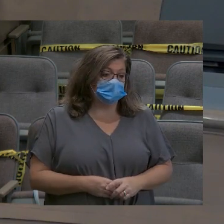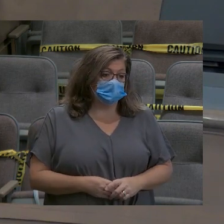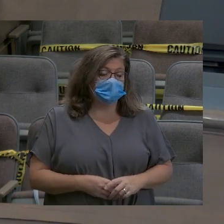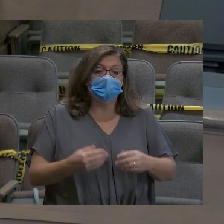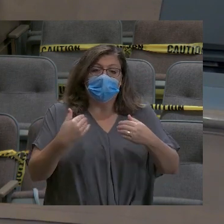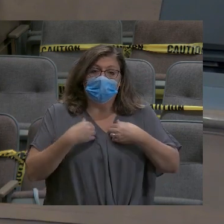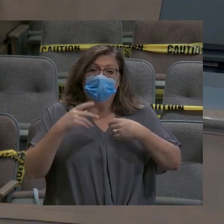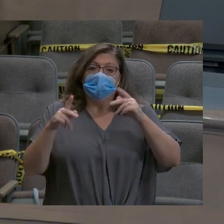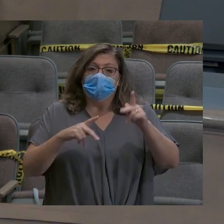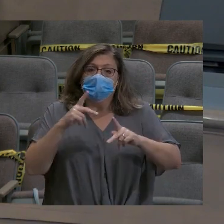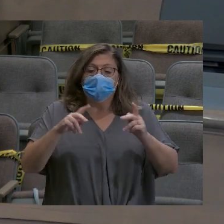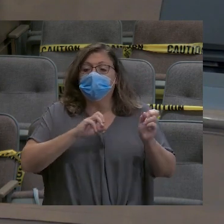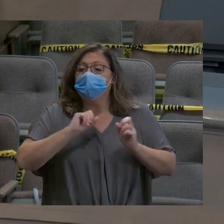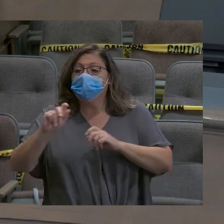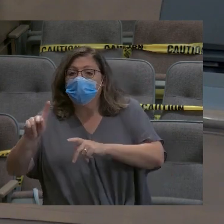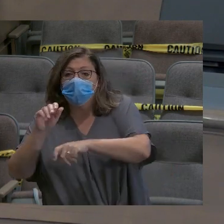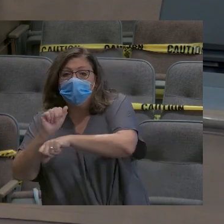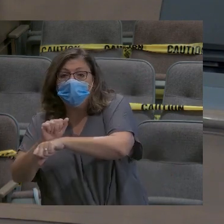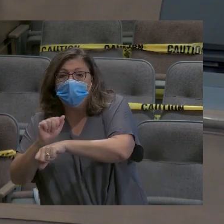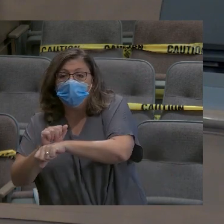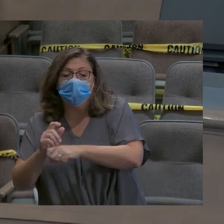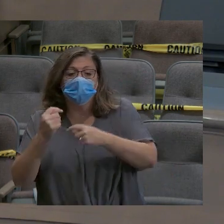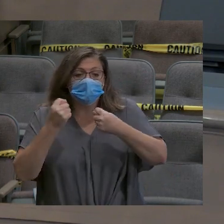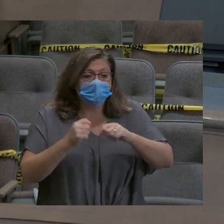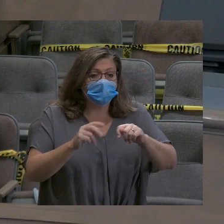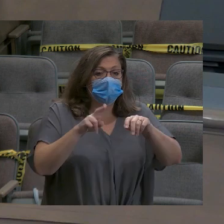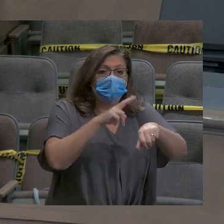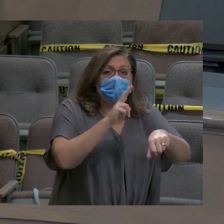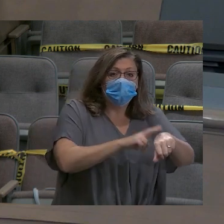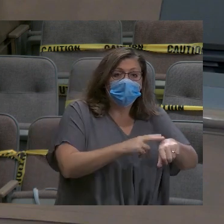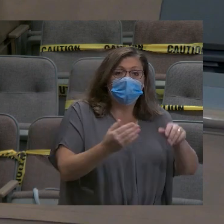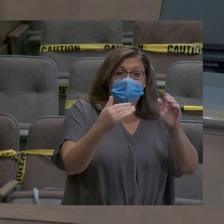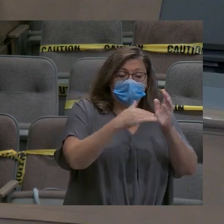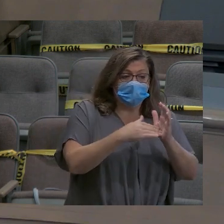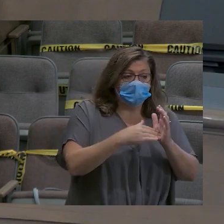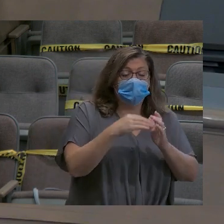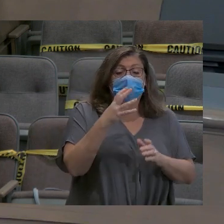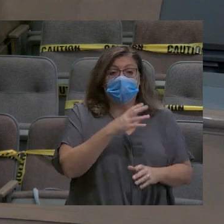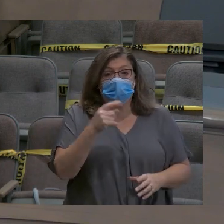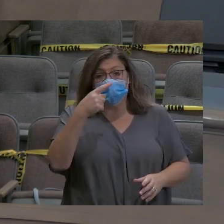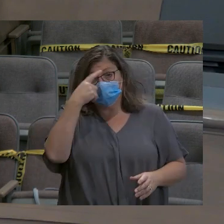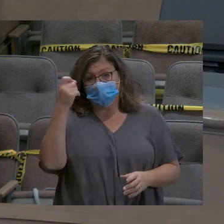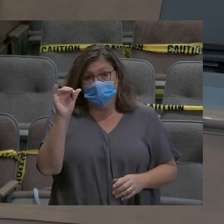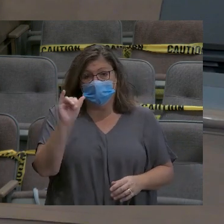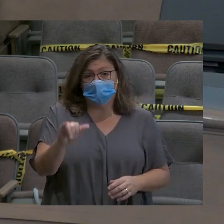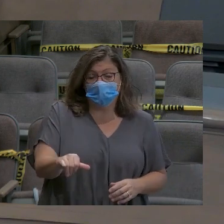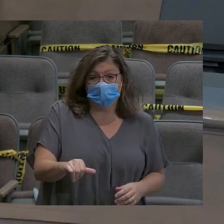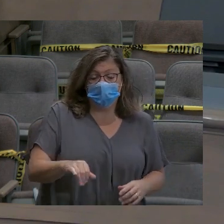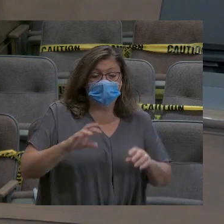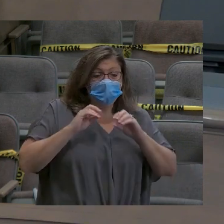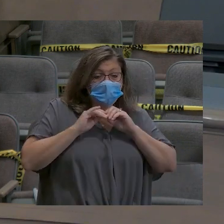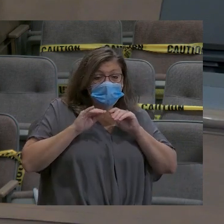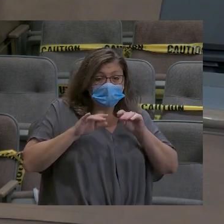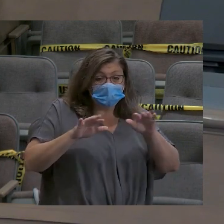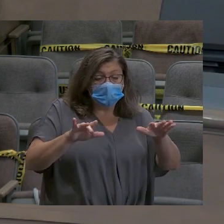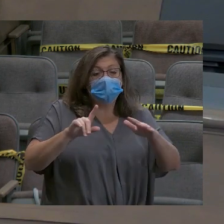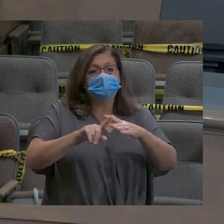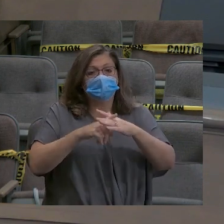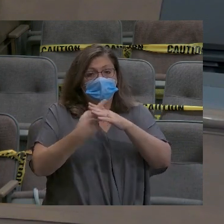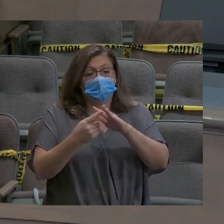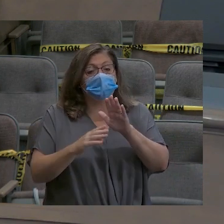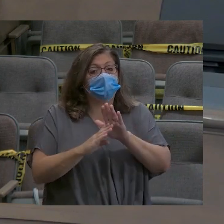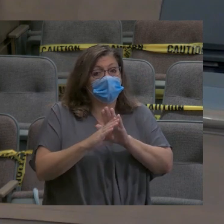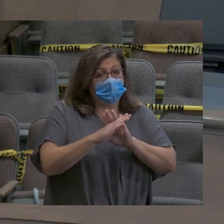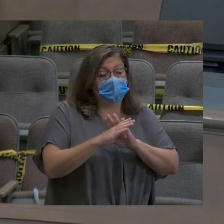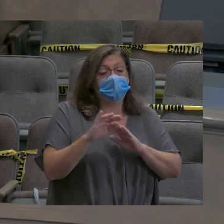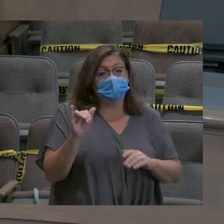that we are going back to a more normal way of life, and as such, the transmission levels have gone up. But we